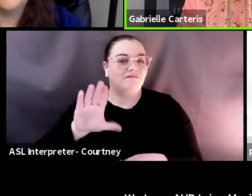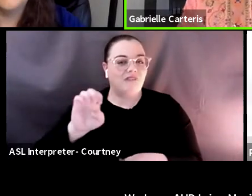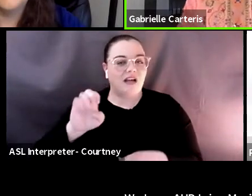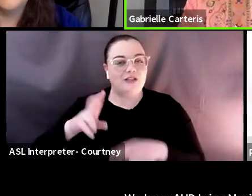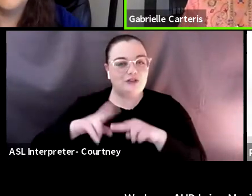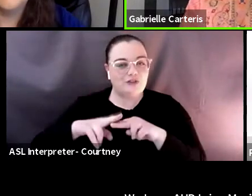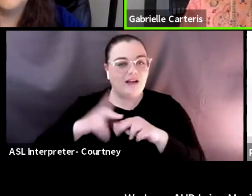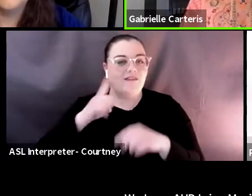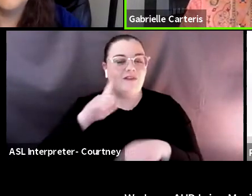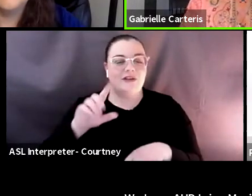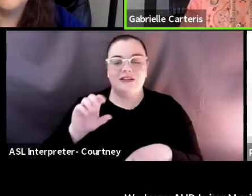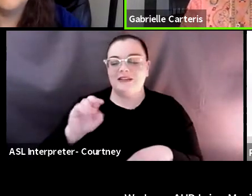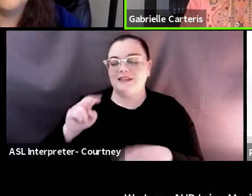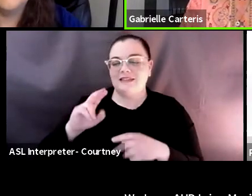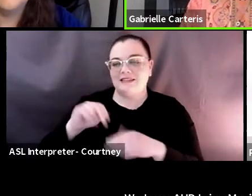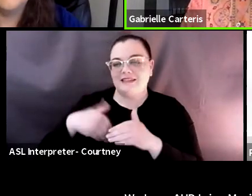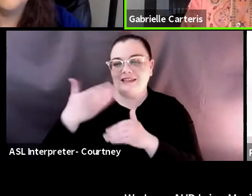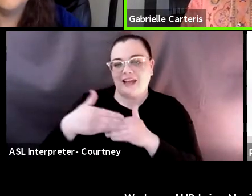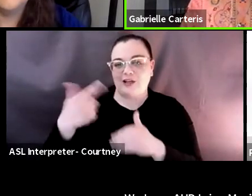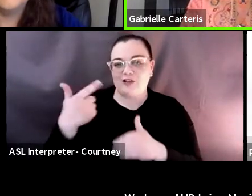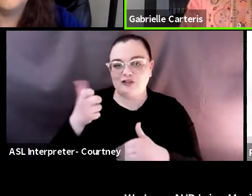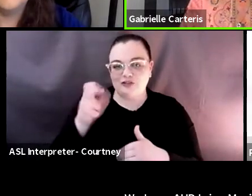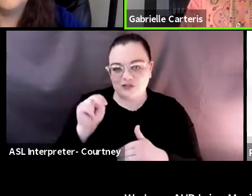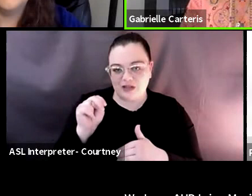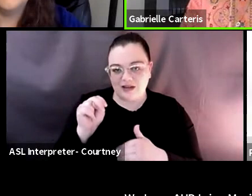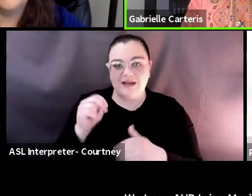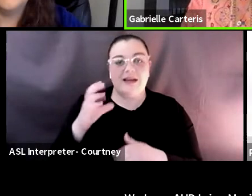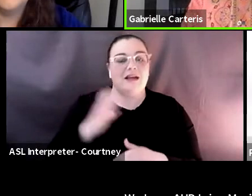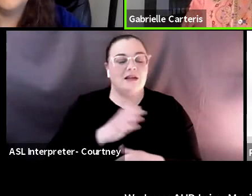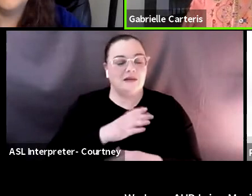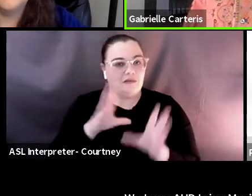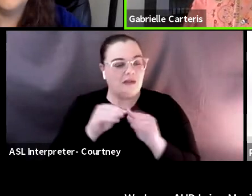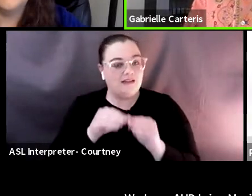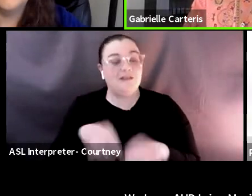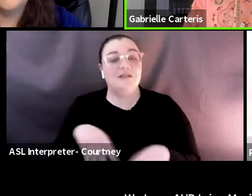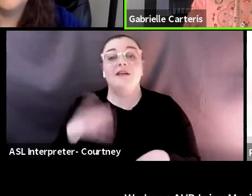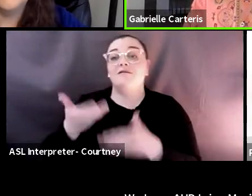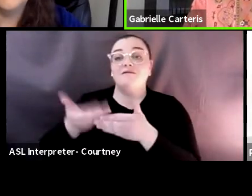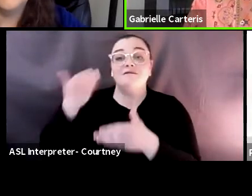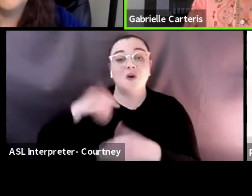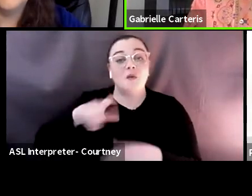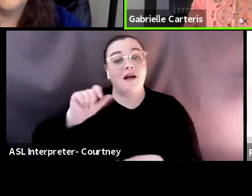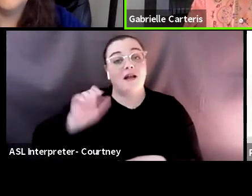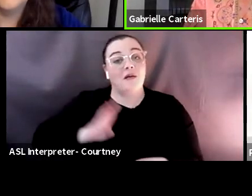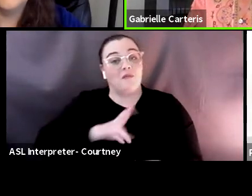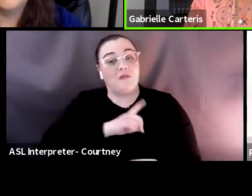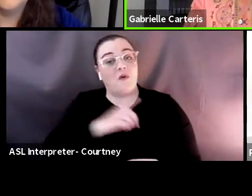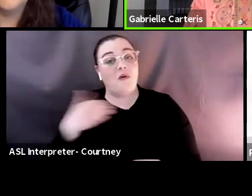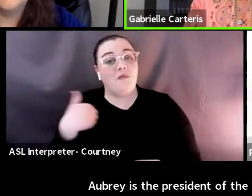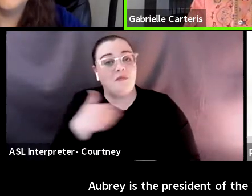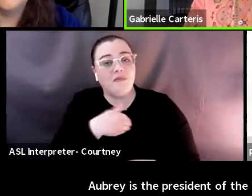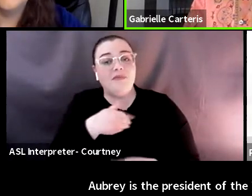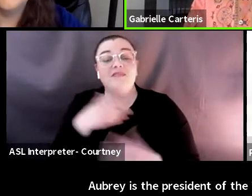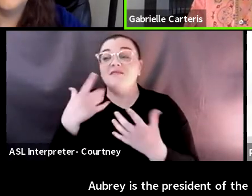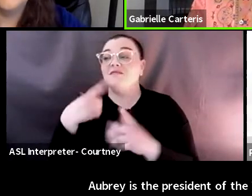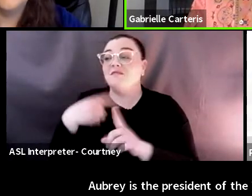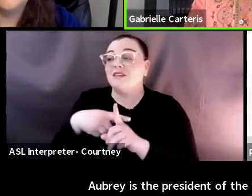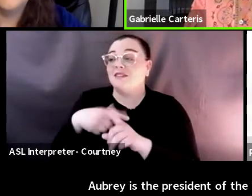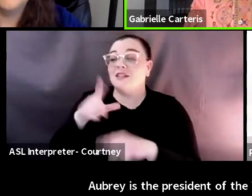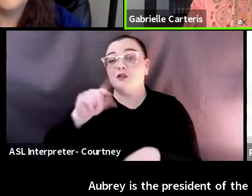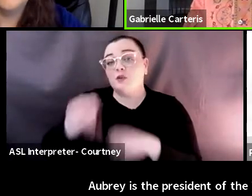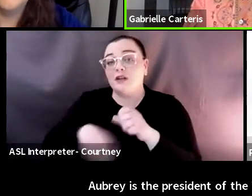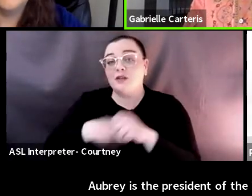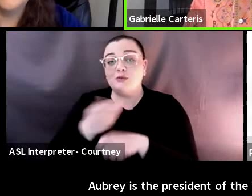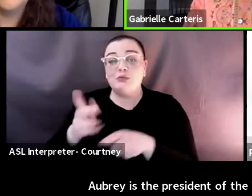president of the TV film community, We Make Movies. She's a former LA board member, and after 20 years as a professional actor,